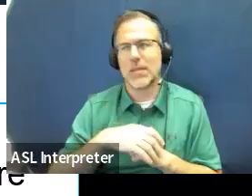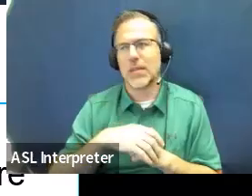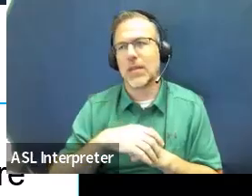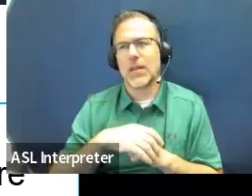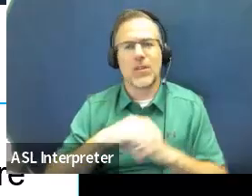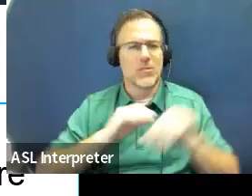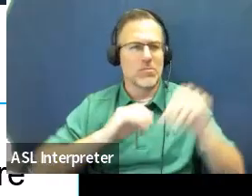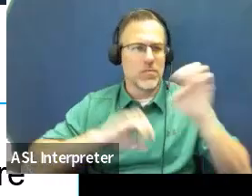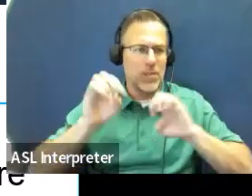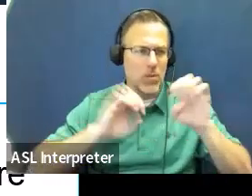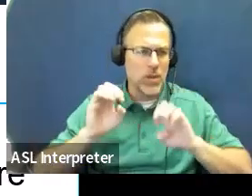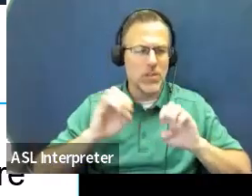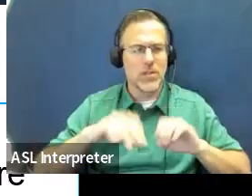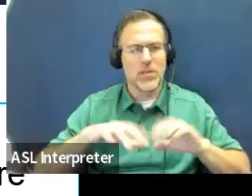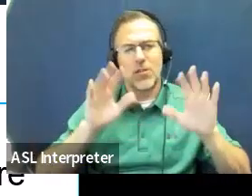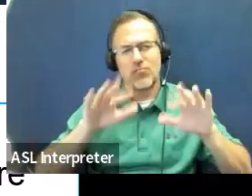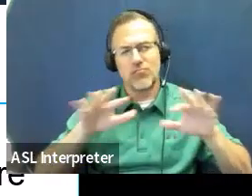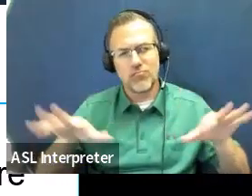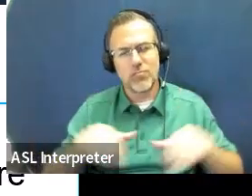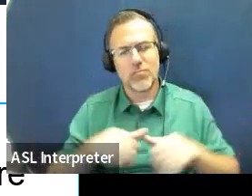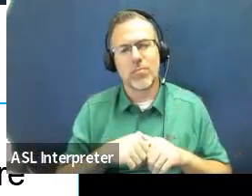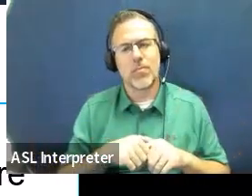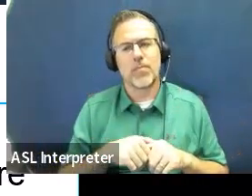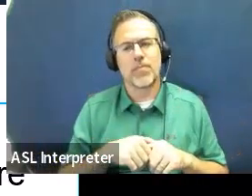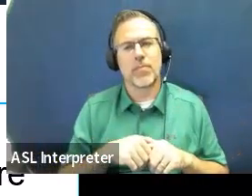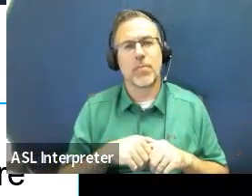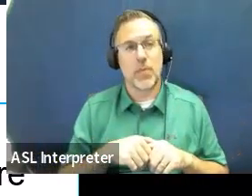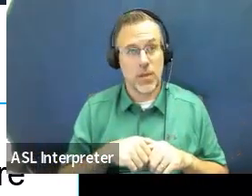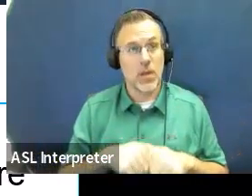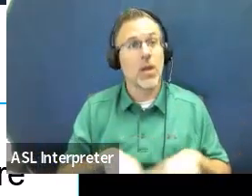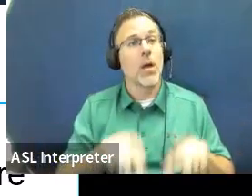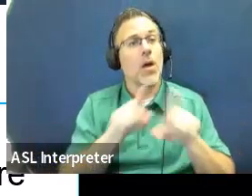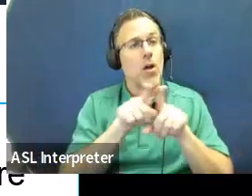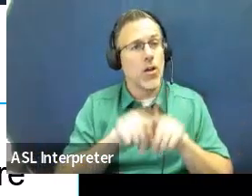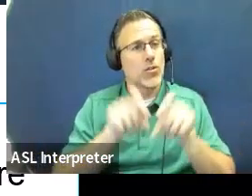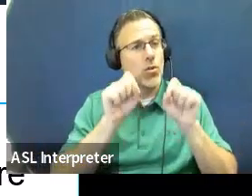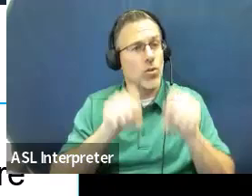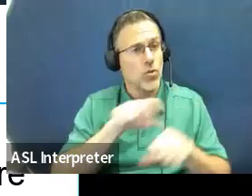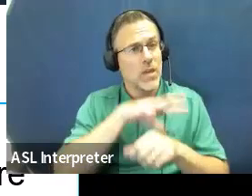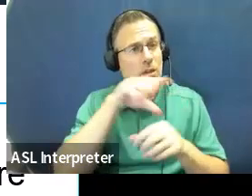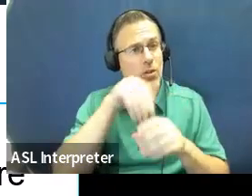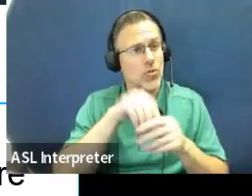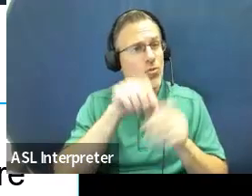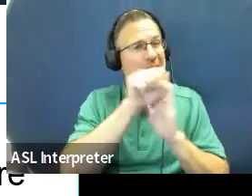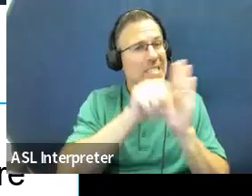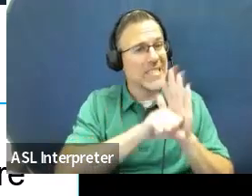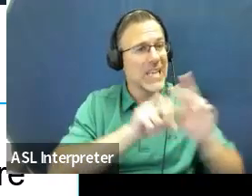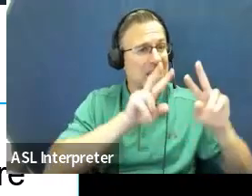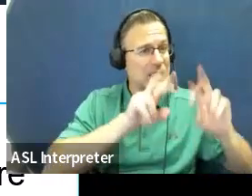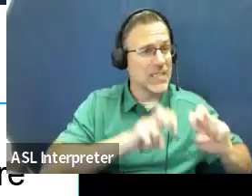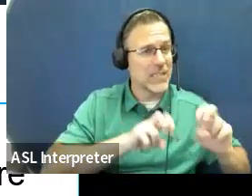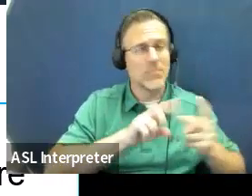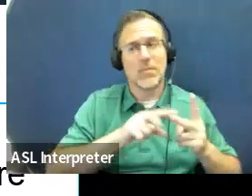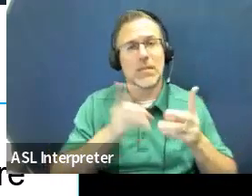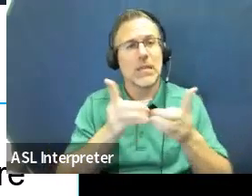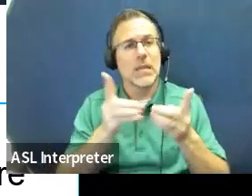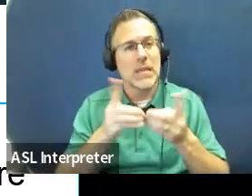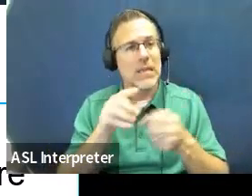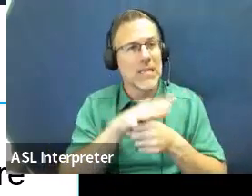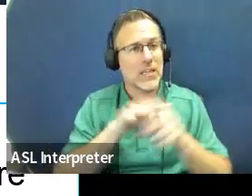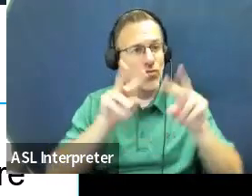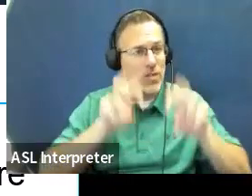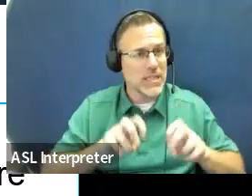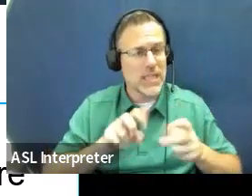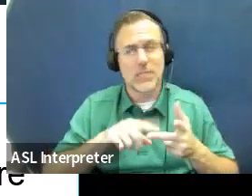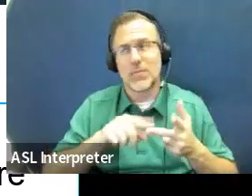evaluations and things like that. And then you can also include state or district assessments in this section, or transition